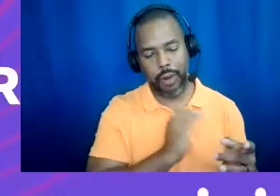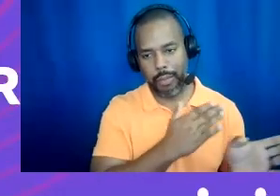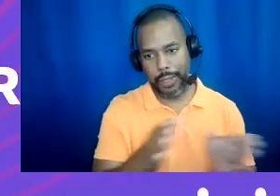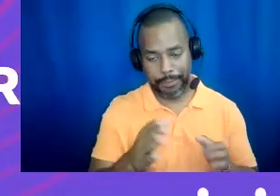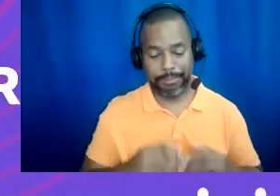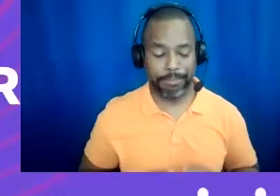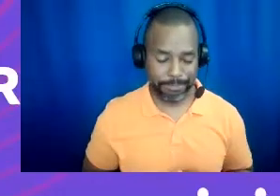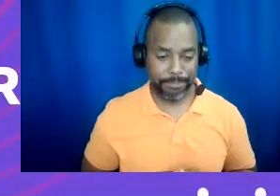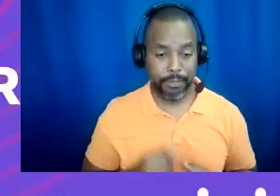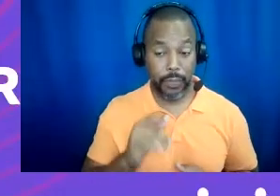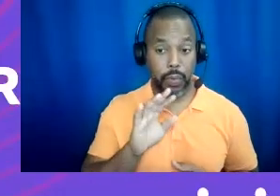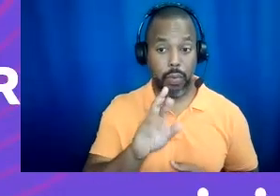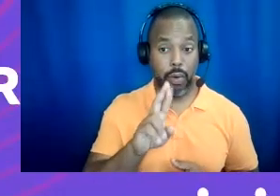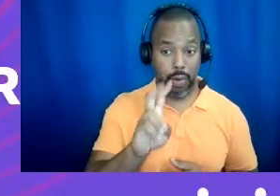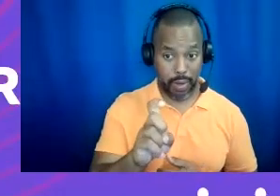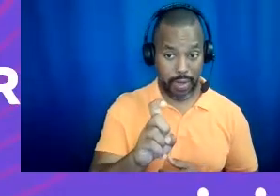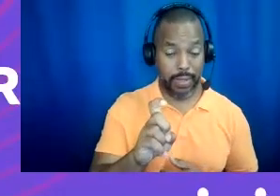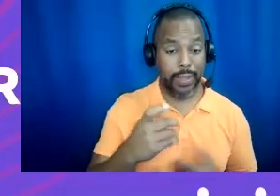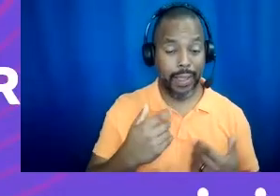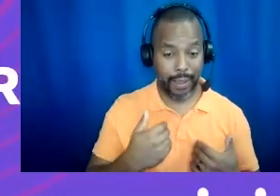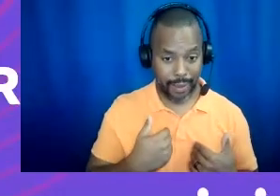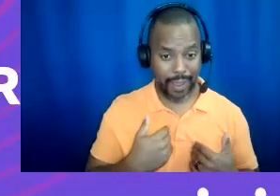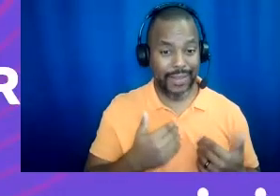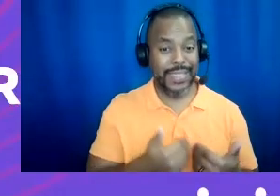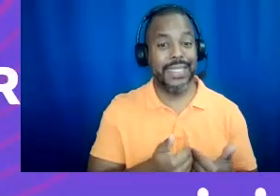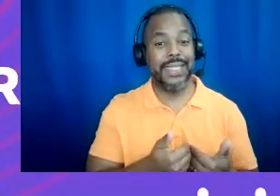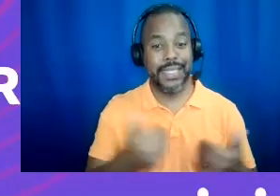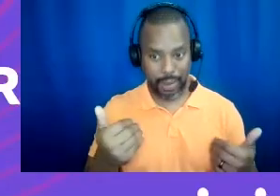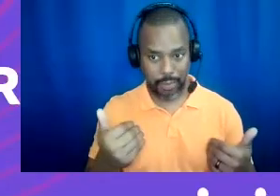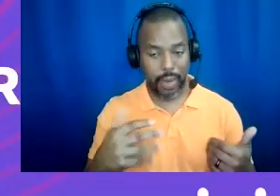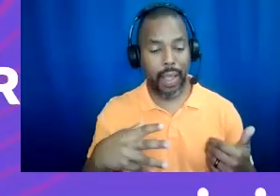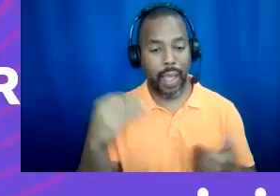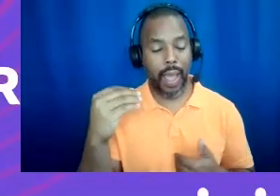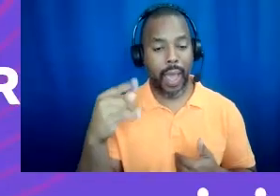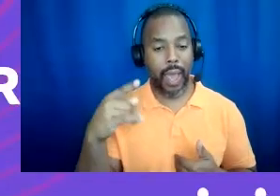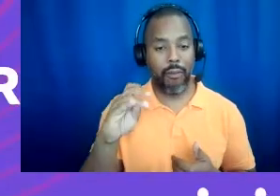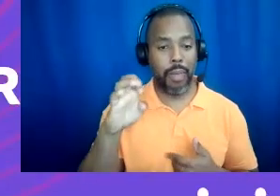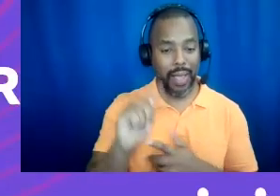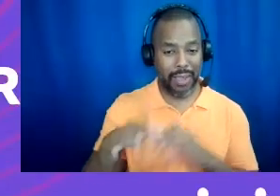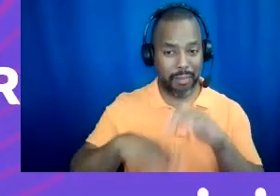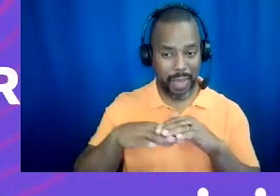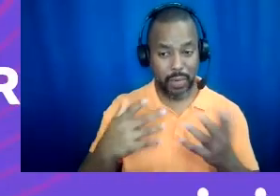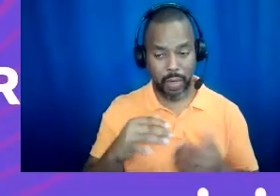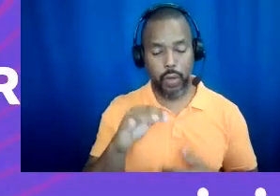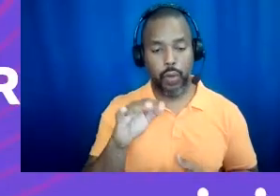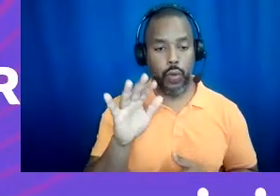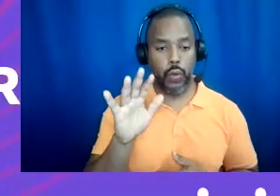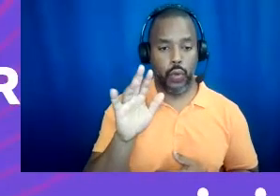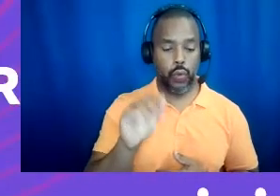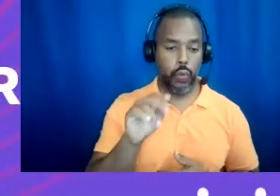your prescription drug does have a separate out-of-pocket maximum from your medical plan. So it is a $2,500